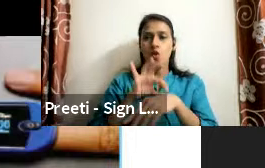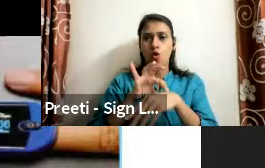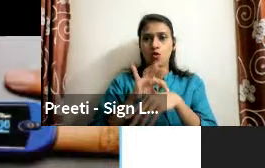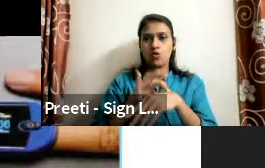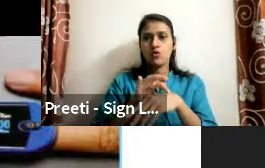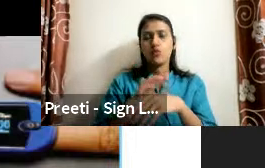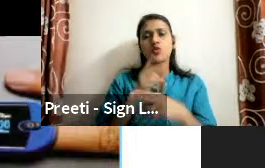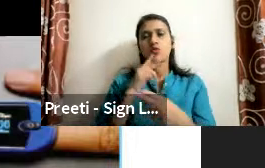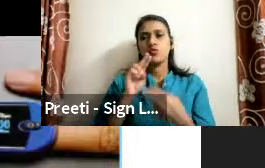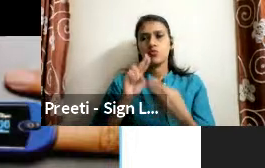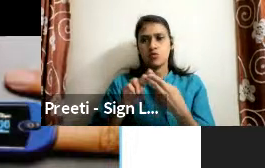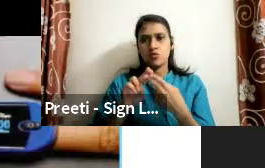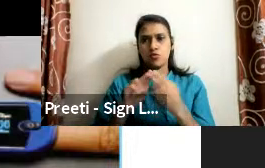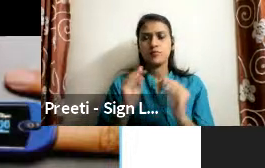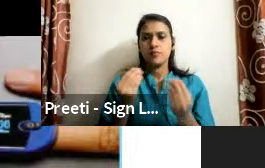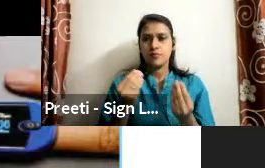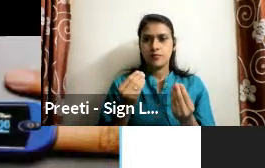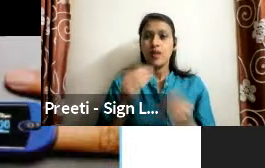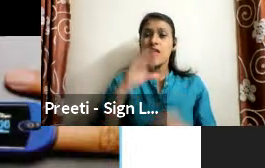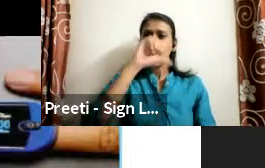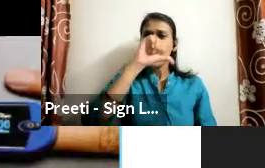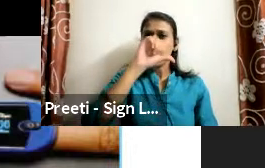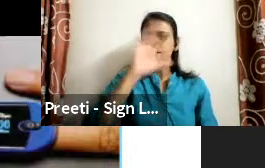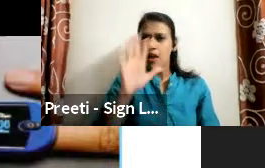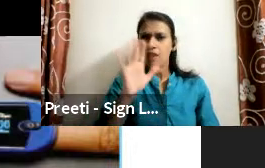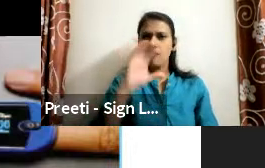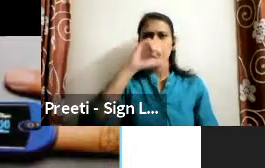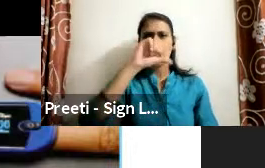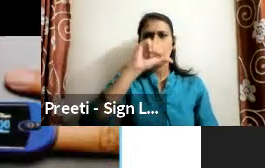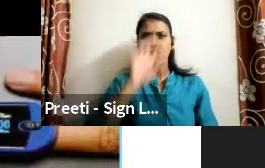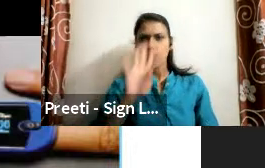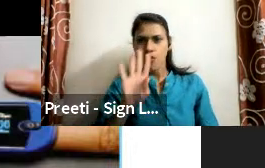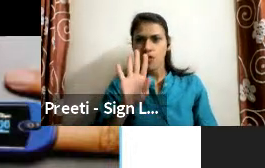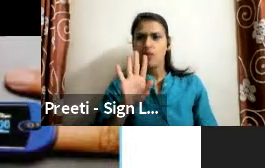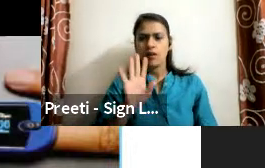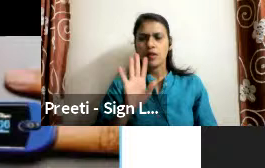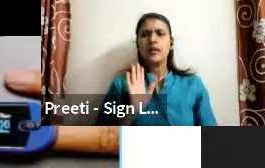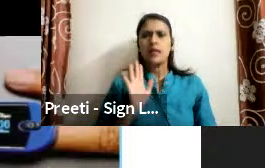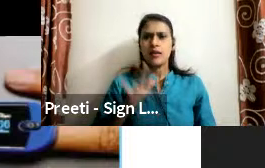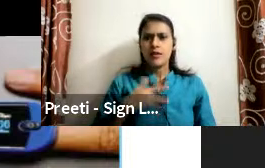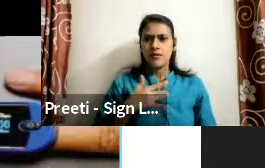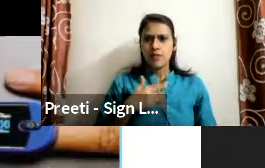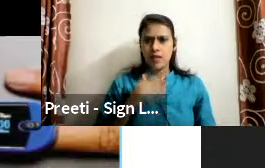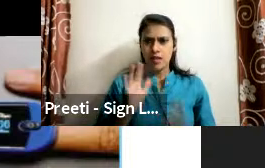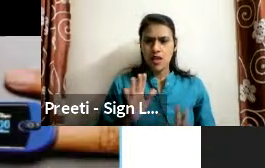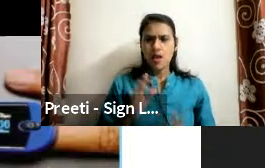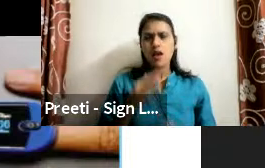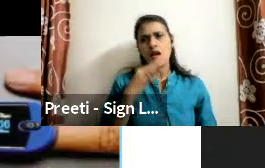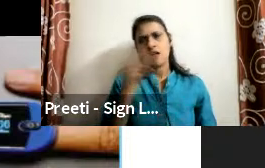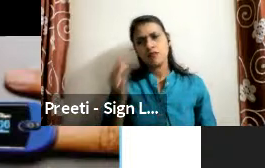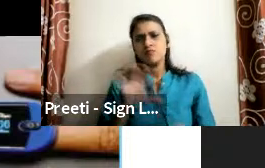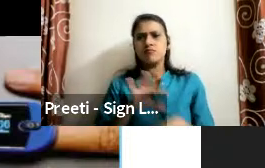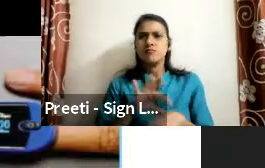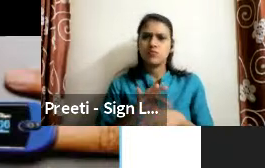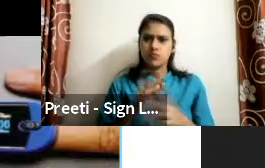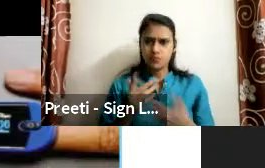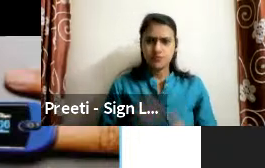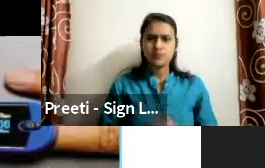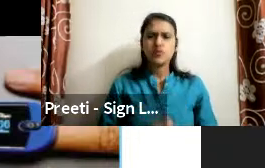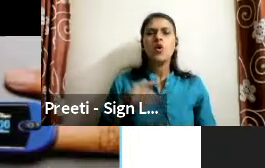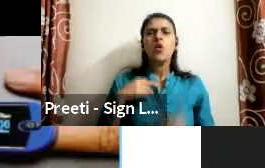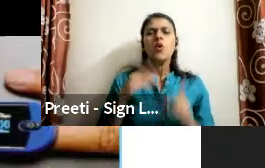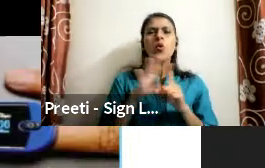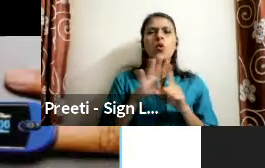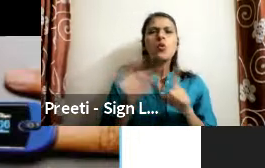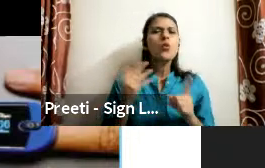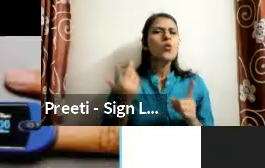hovering around 95, 94. You can ask any consulting physician that what should I do